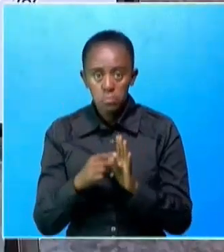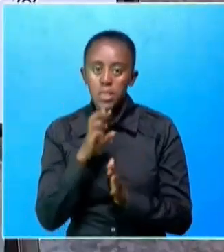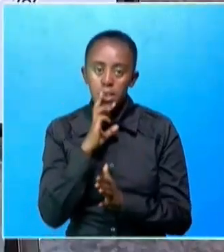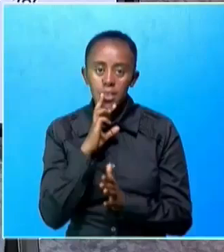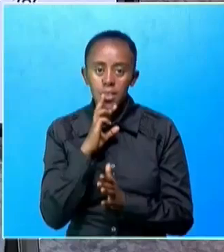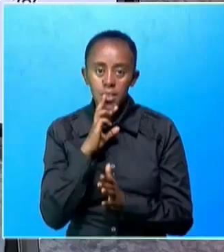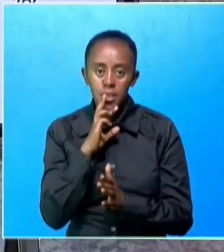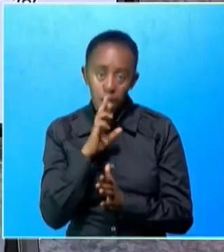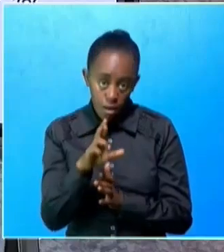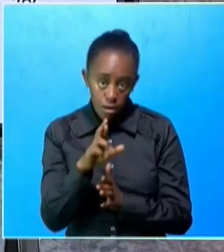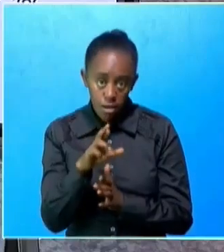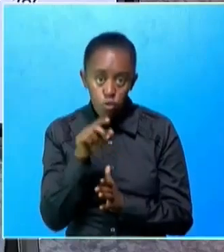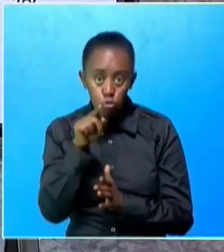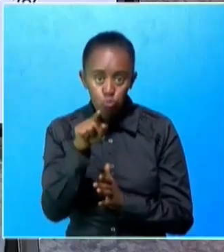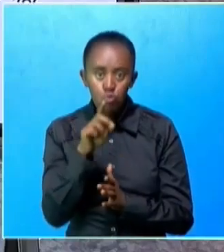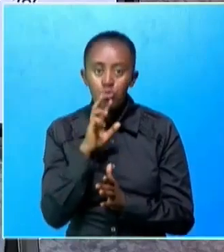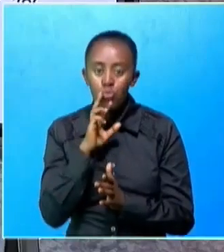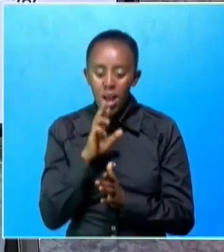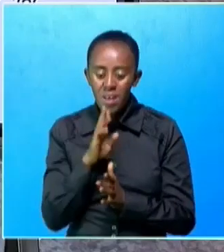okay, if you are late,